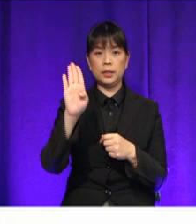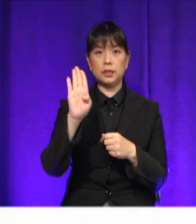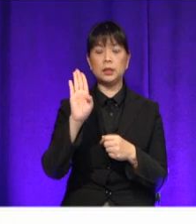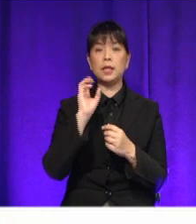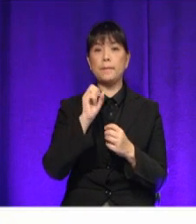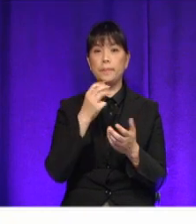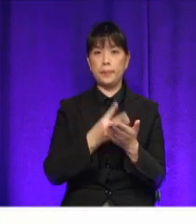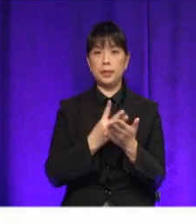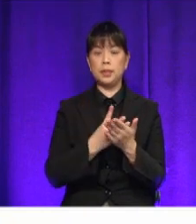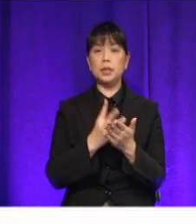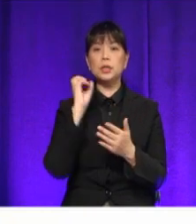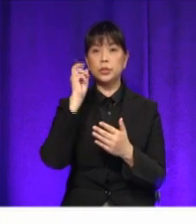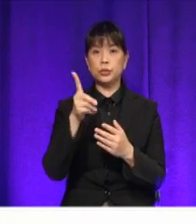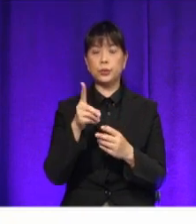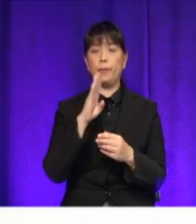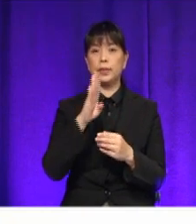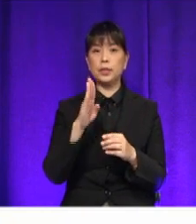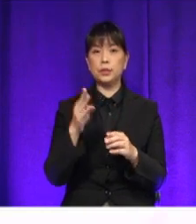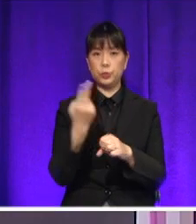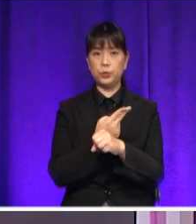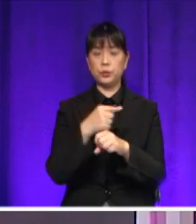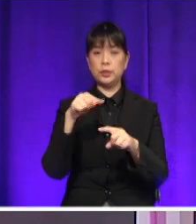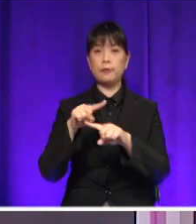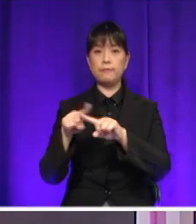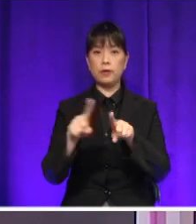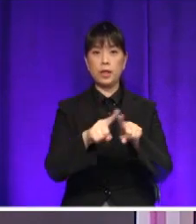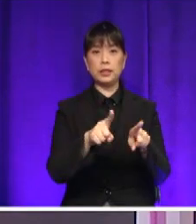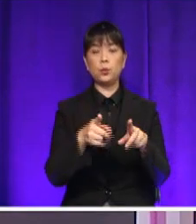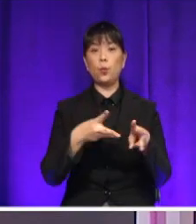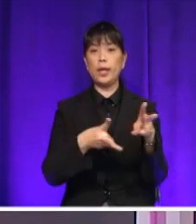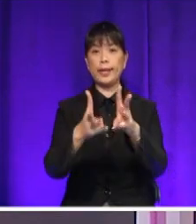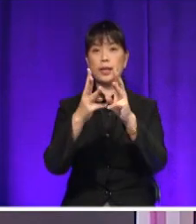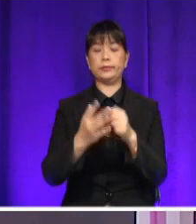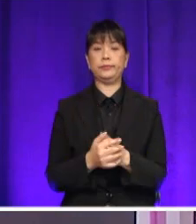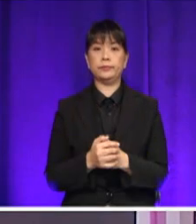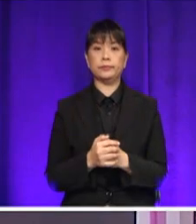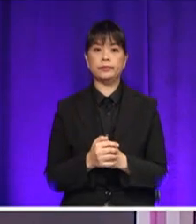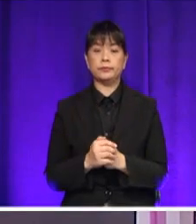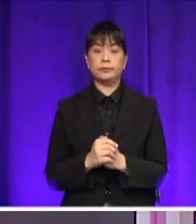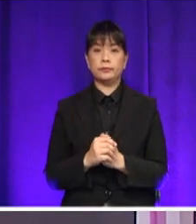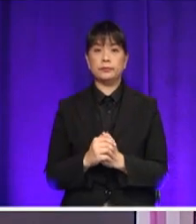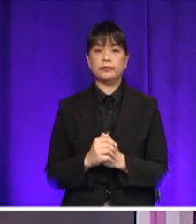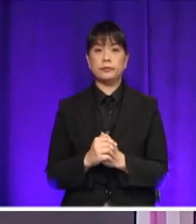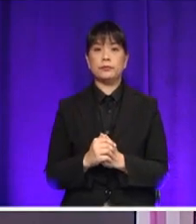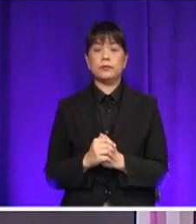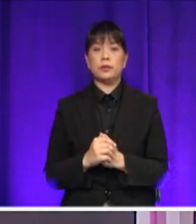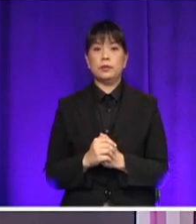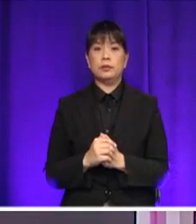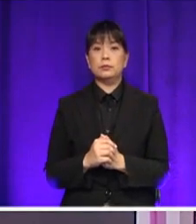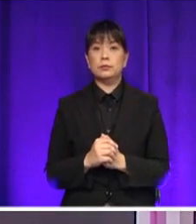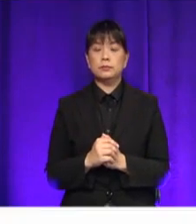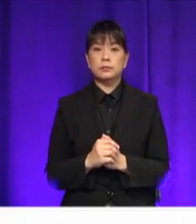be used in a variety of ways. Yes, that's correct. Well done, Yes. Ashraf. Do you want to try another one, Ashraf? Speaker